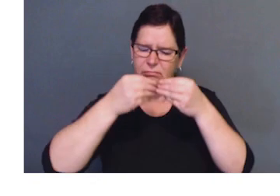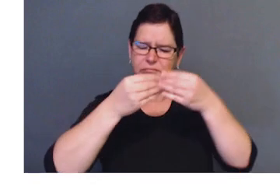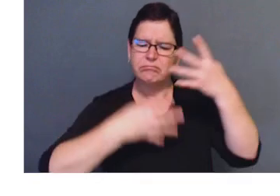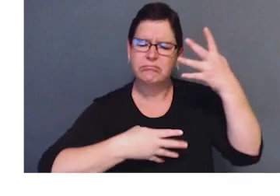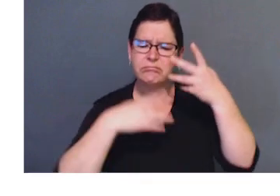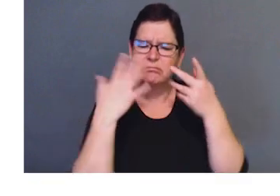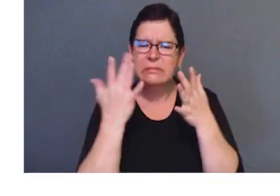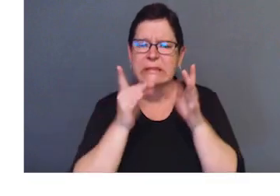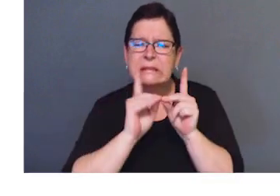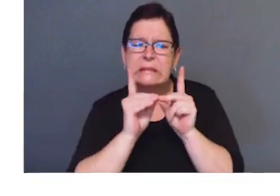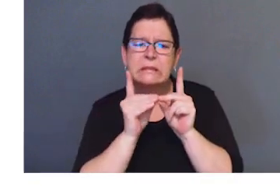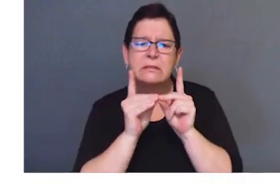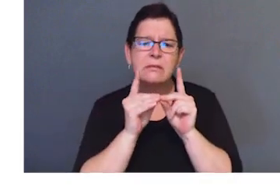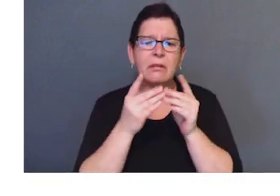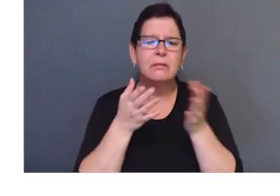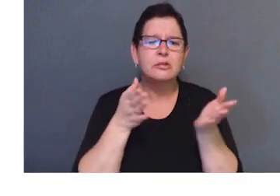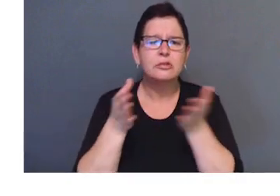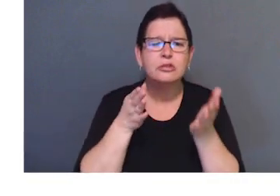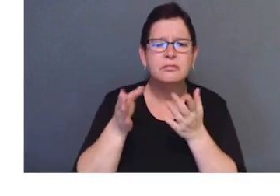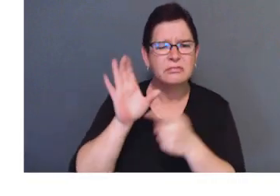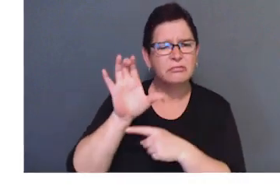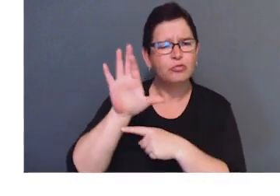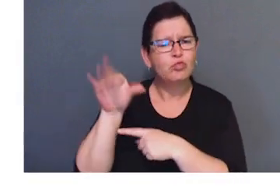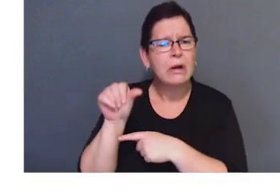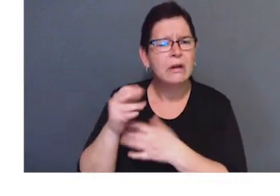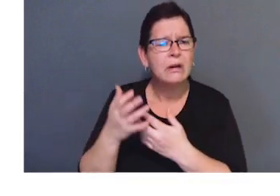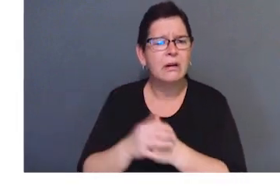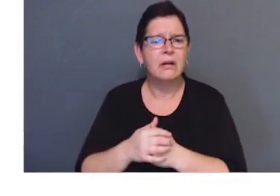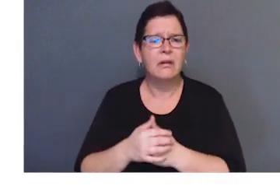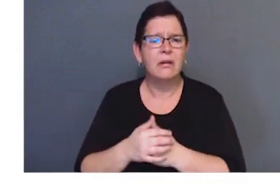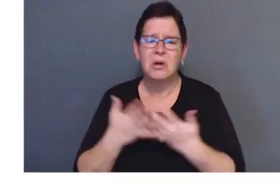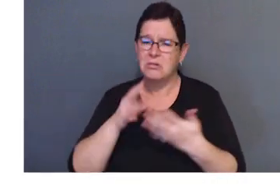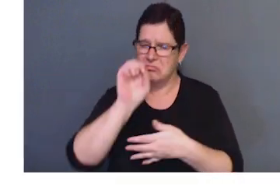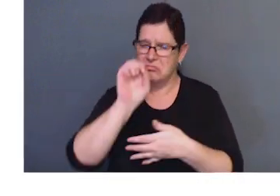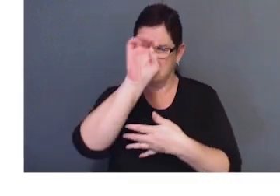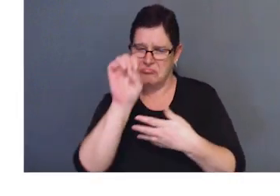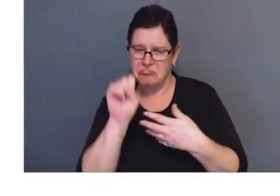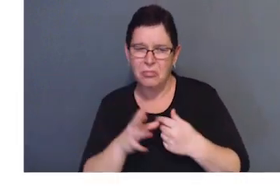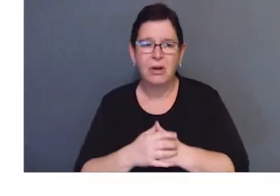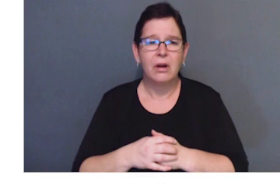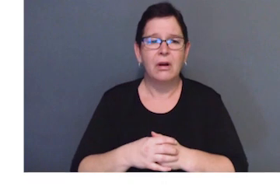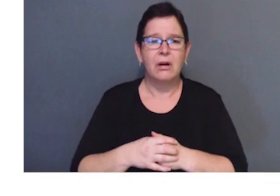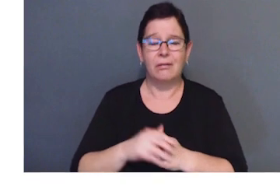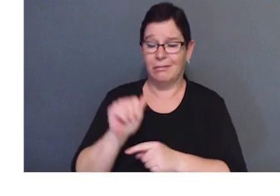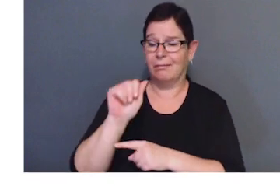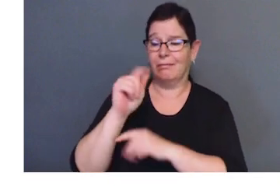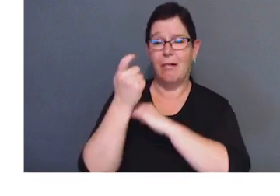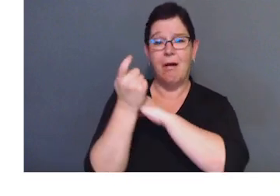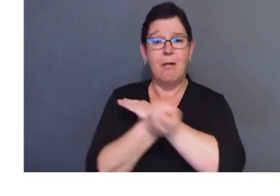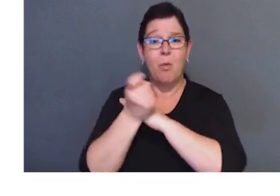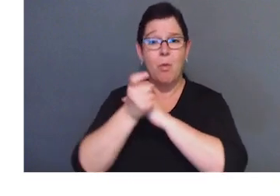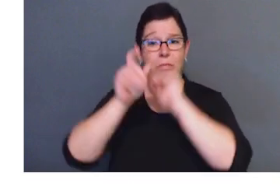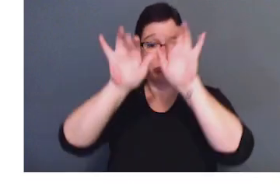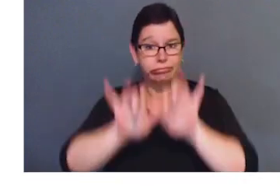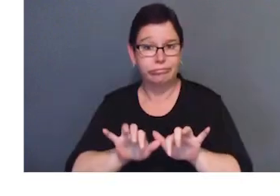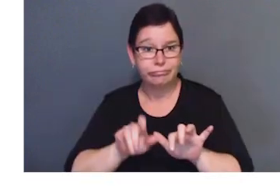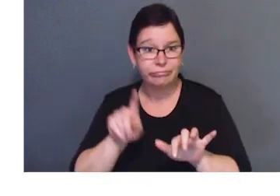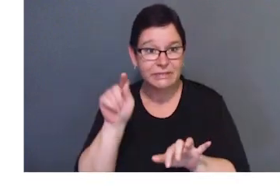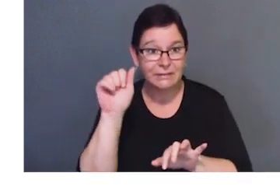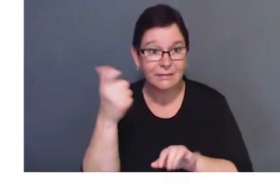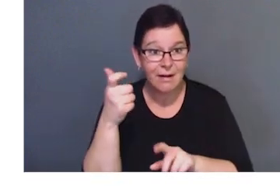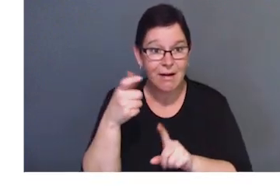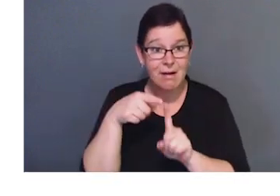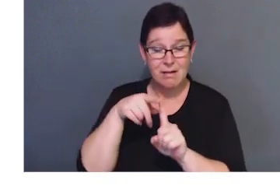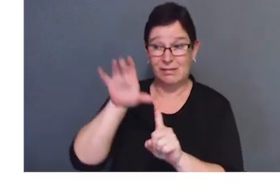about. Autofill My Return is a secure CRA service that automatically fills in parts of your tax return